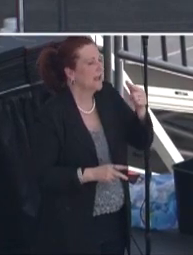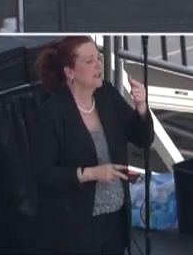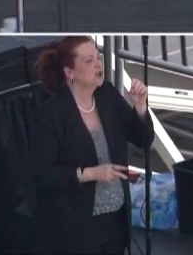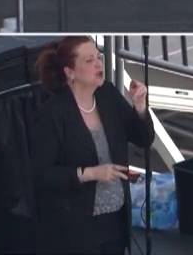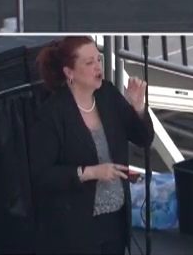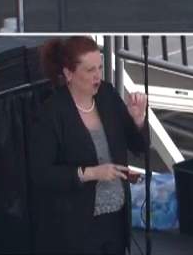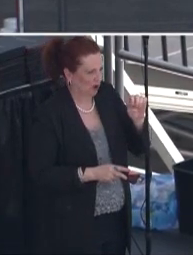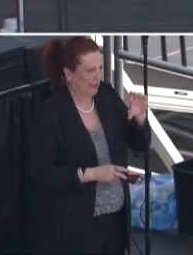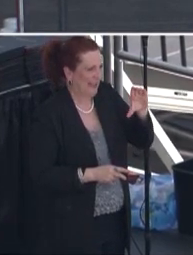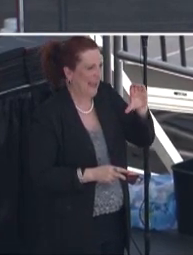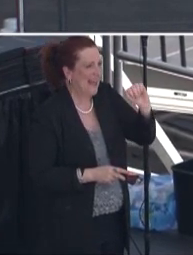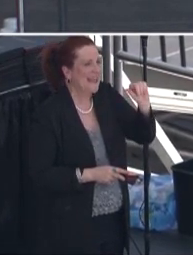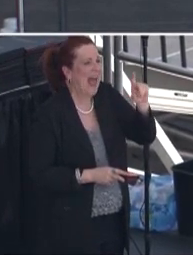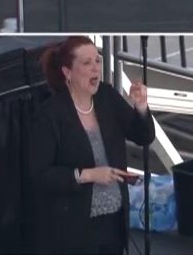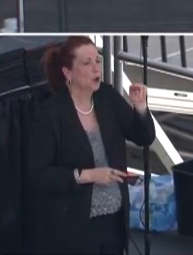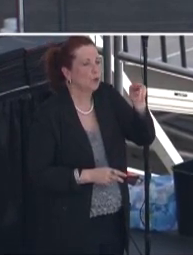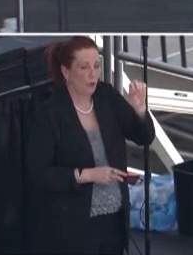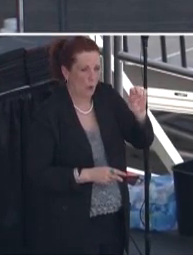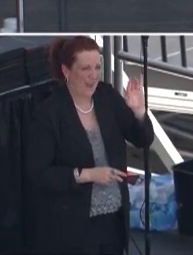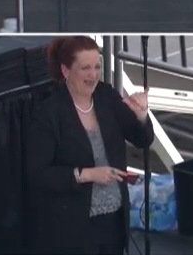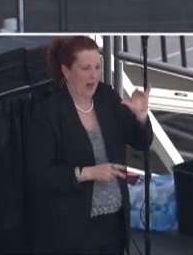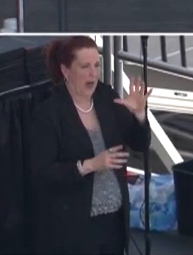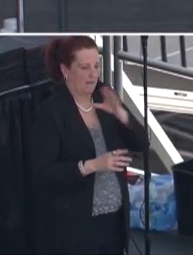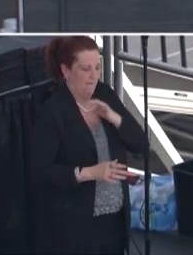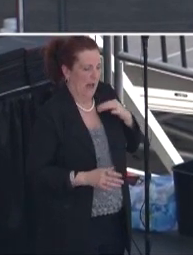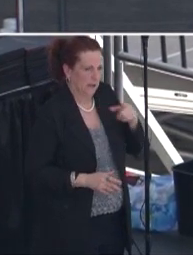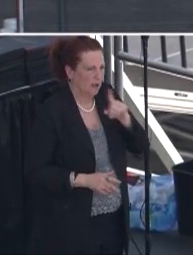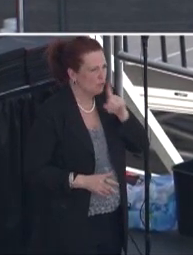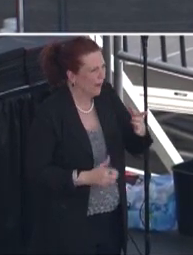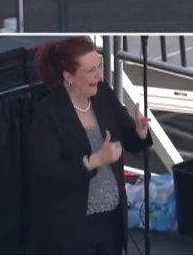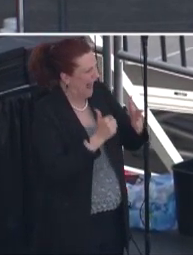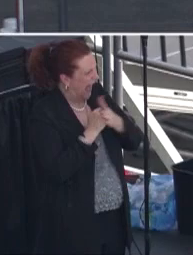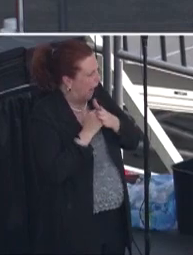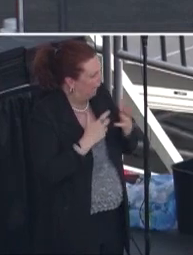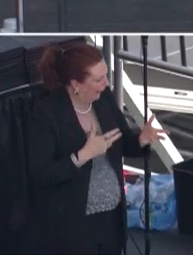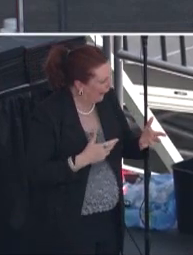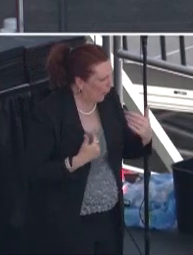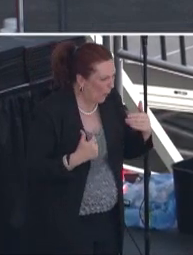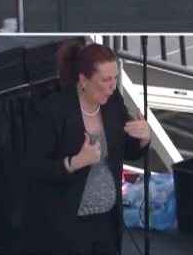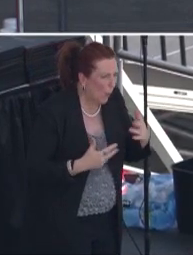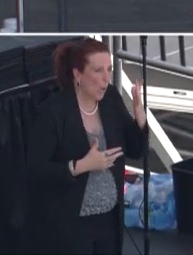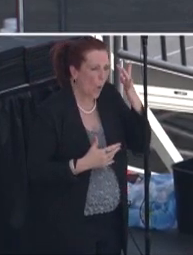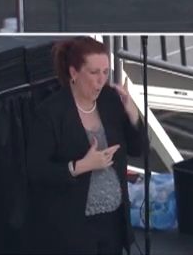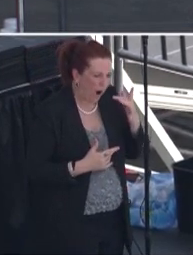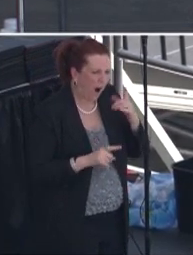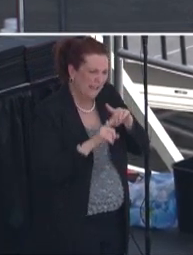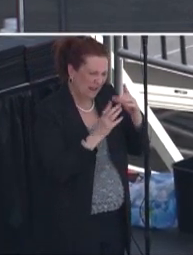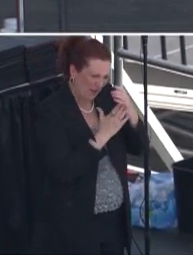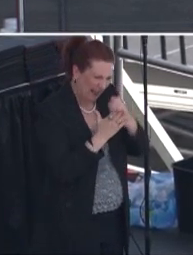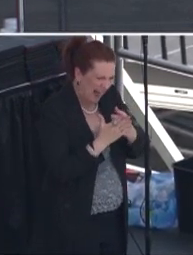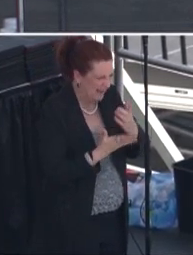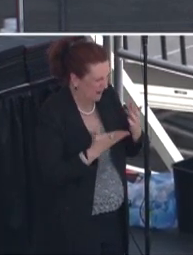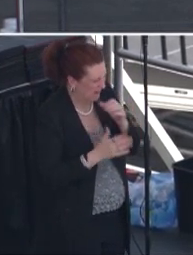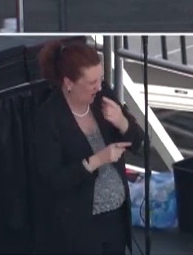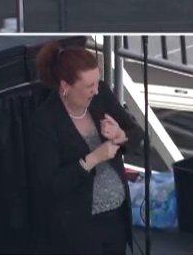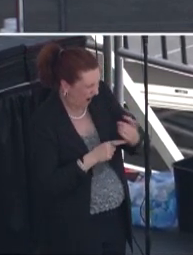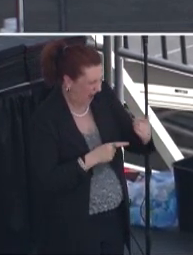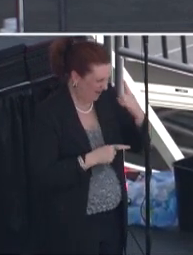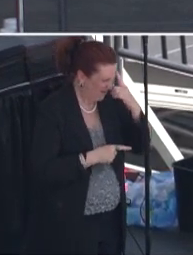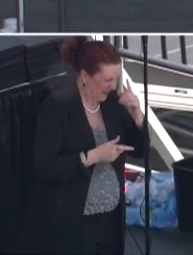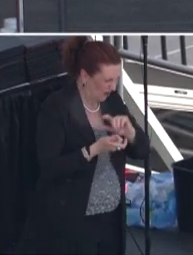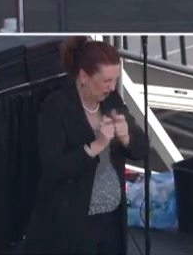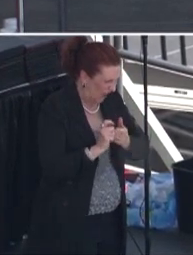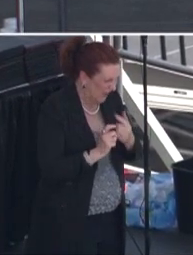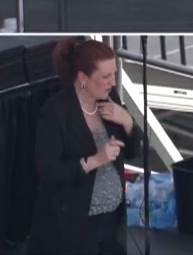career counselor who helped me with several course changes. Each time I saw him, I asked him if I